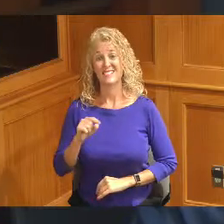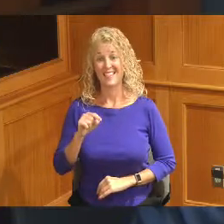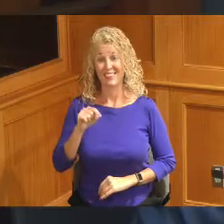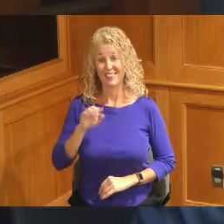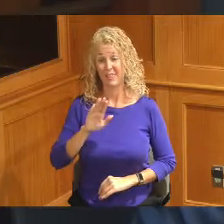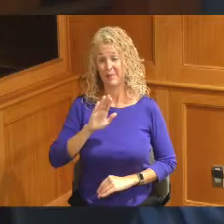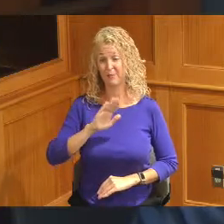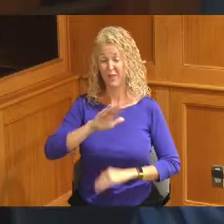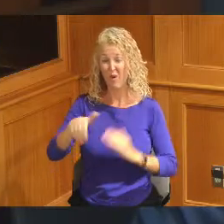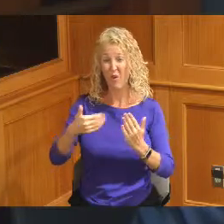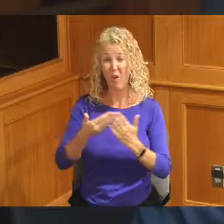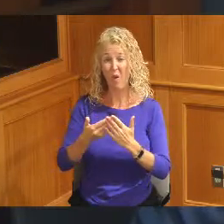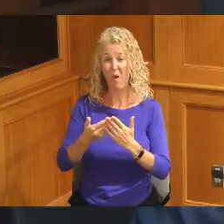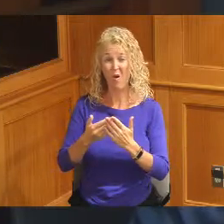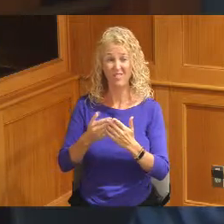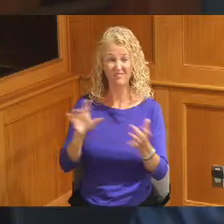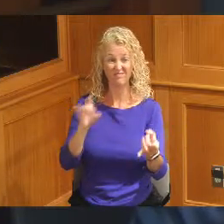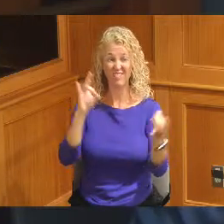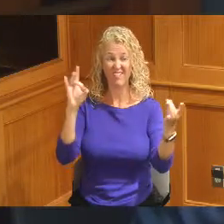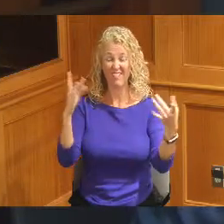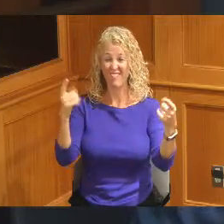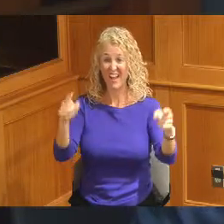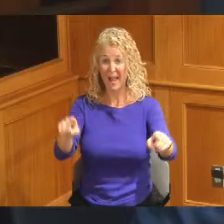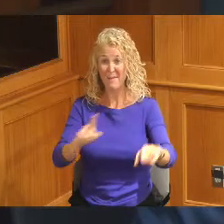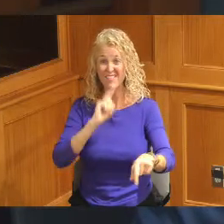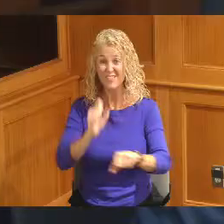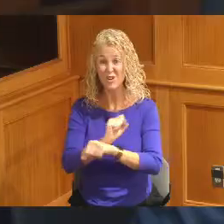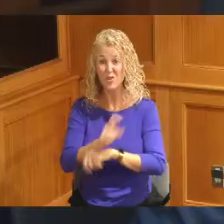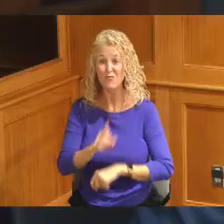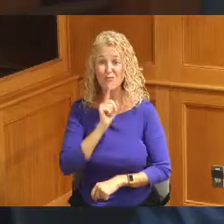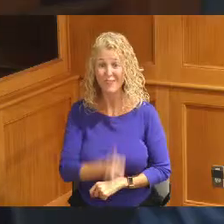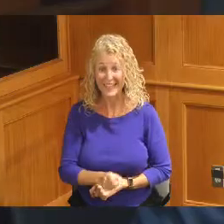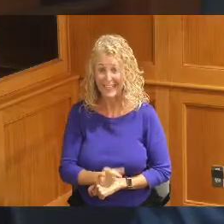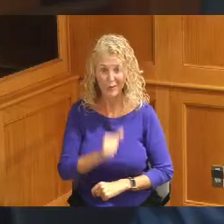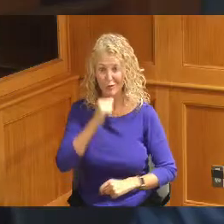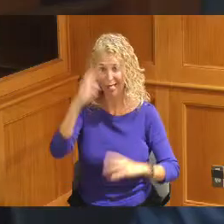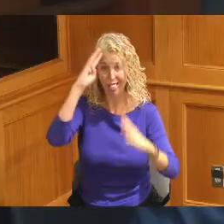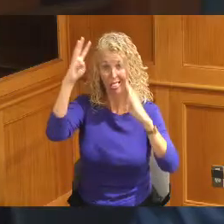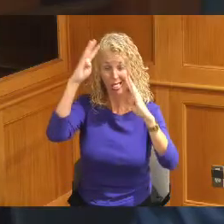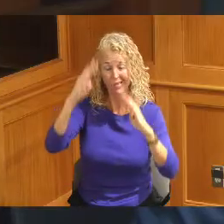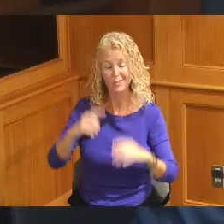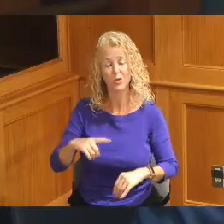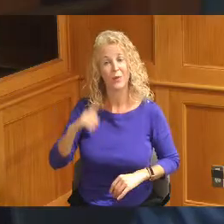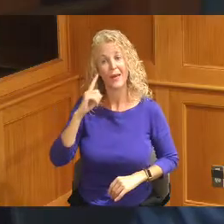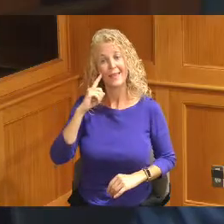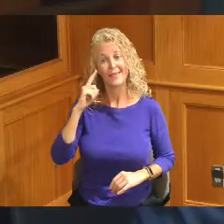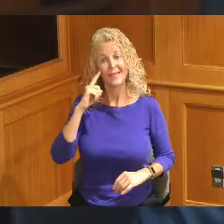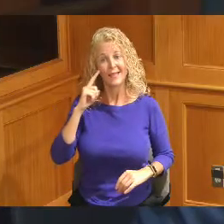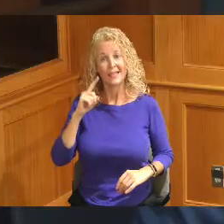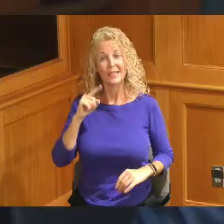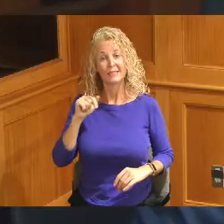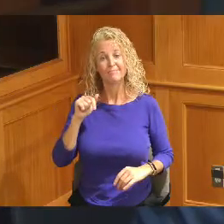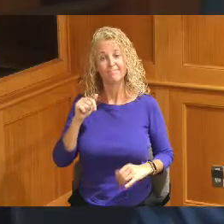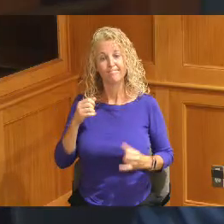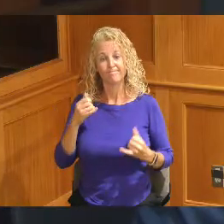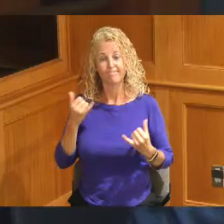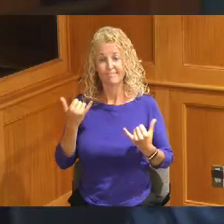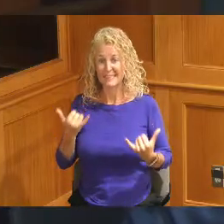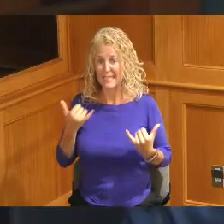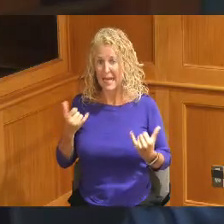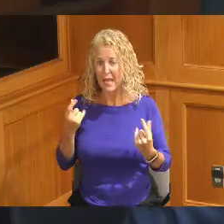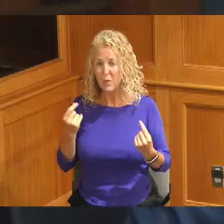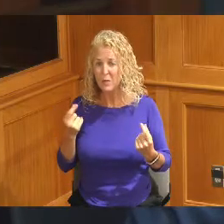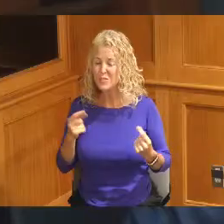These natural disasters are real. So definitely, I think this is just a re-emphasizing of